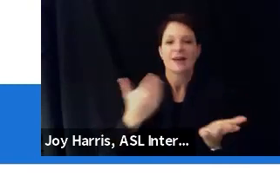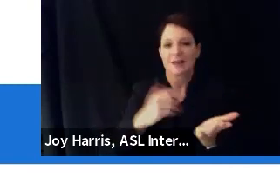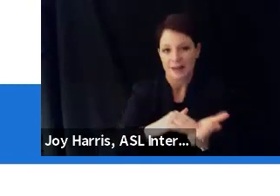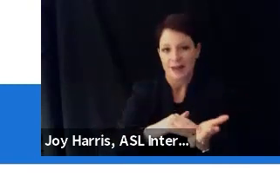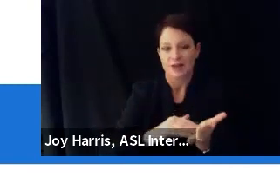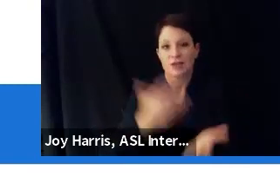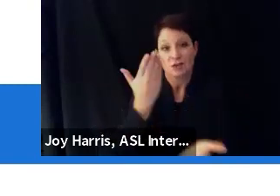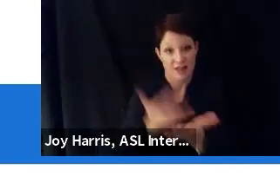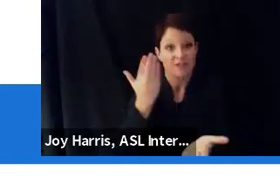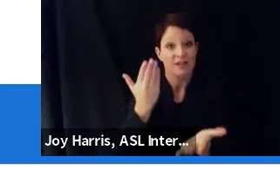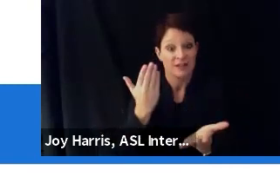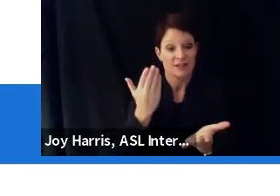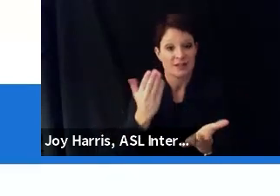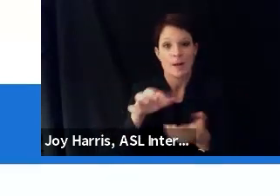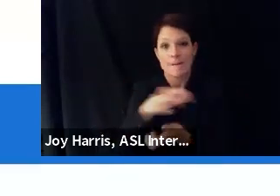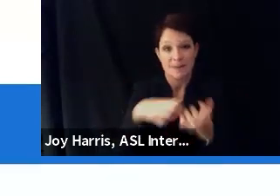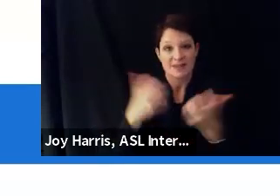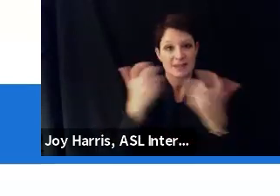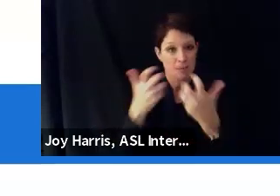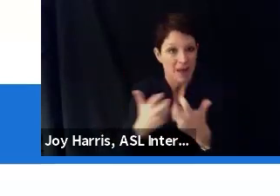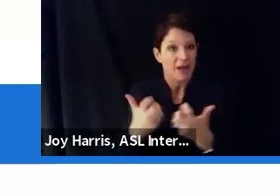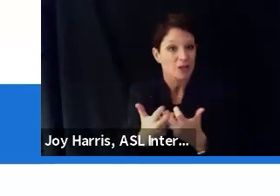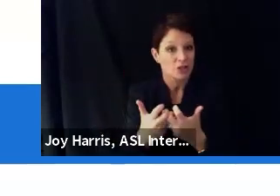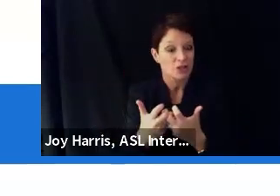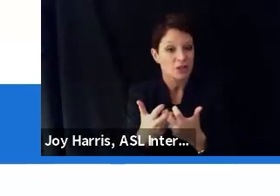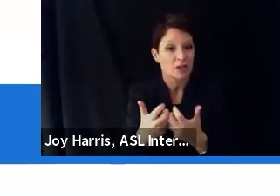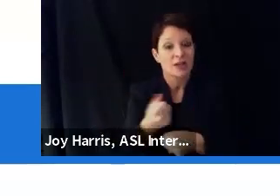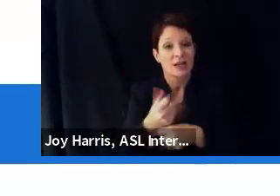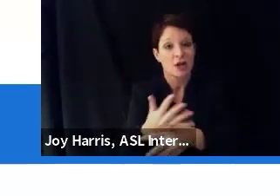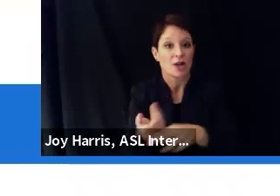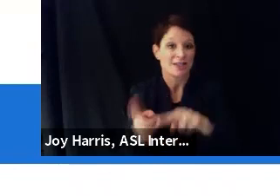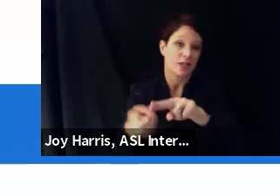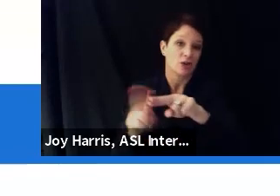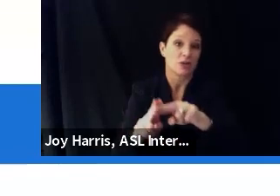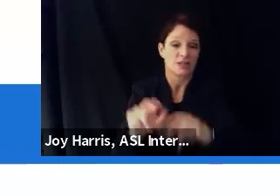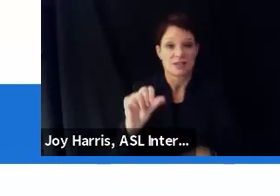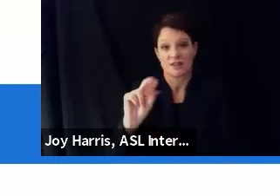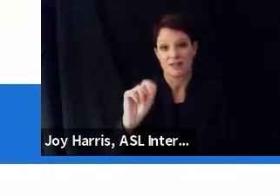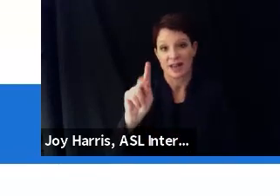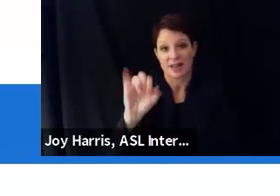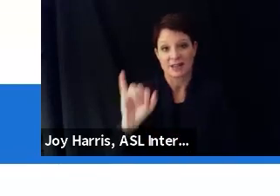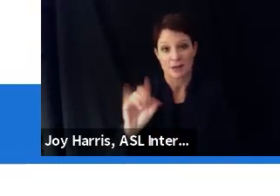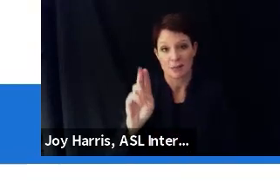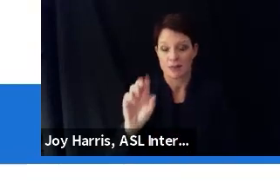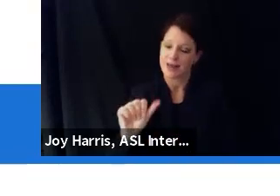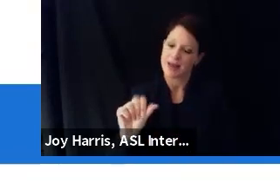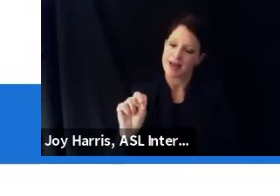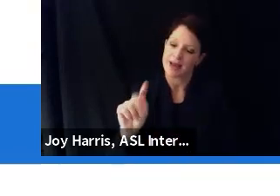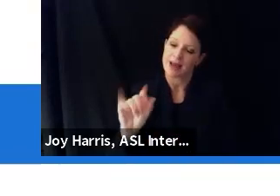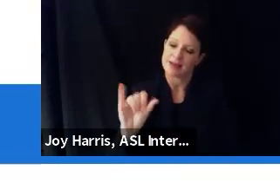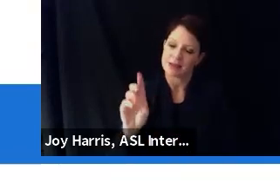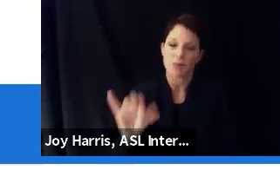various kind of mixing and matching regimens can cause an increase in antibody levels and thus possibly